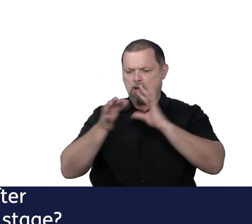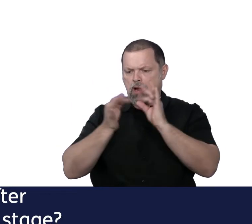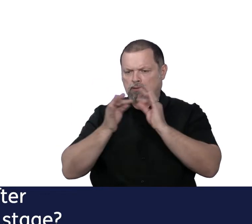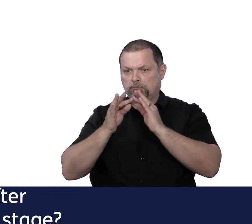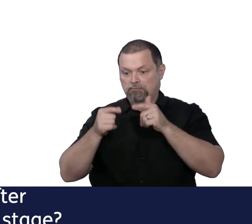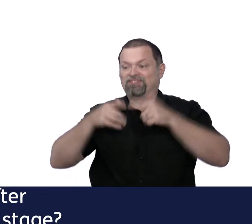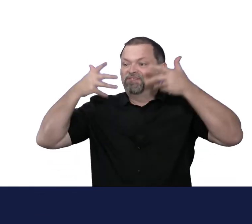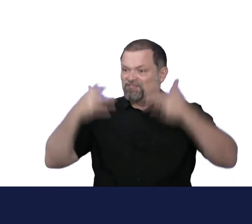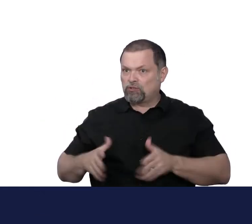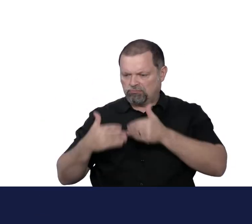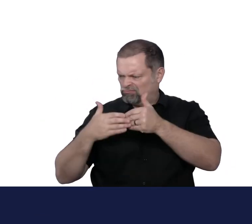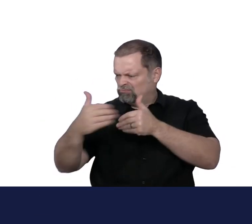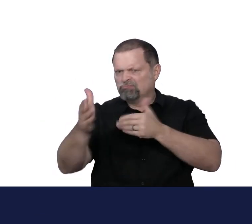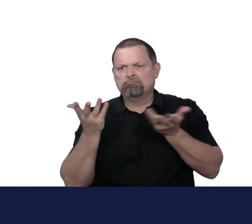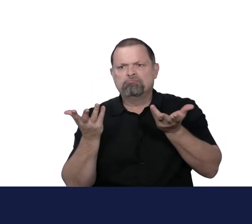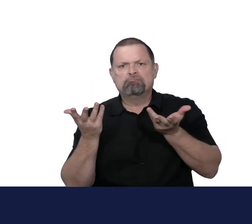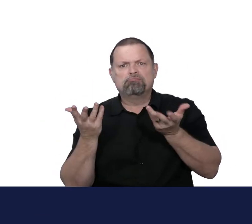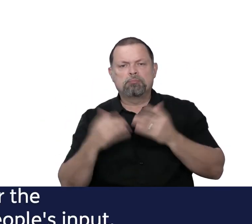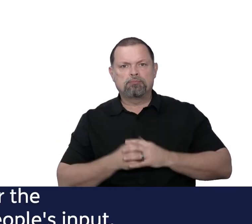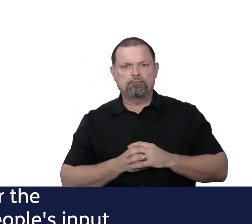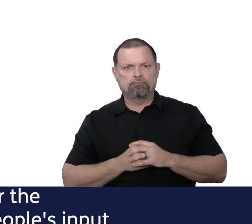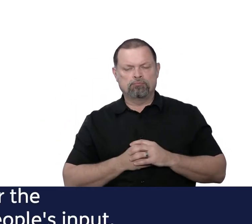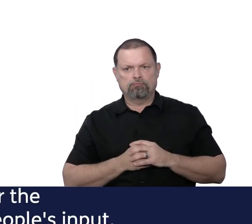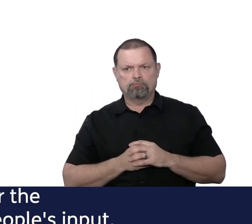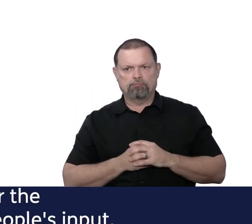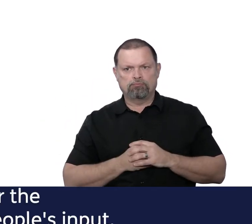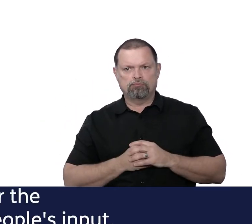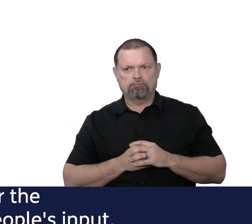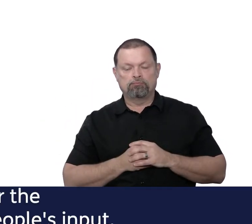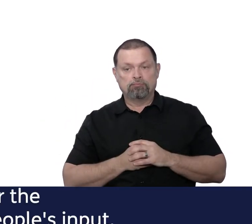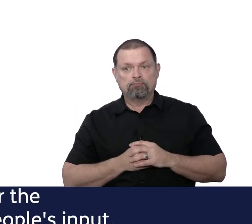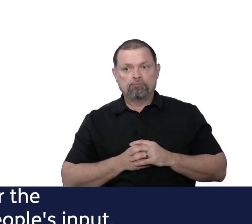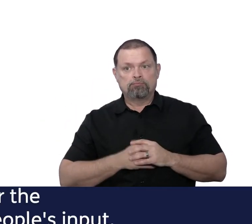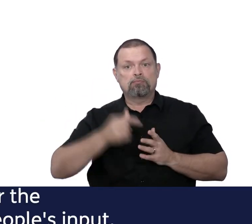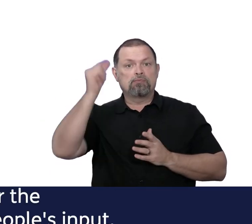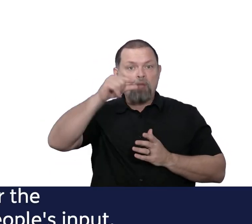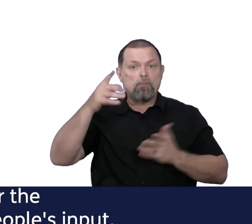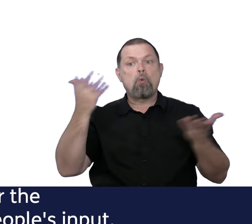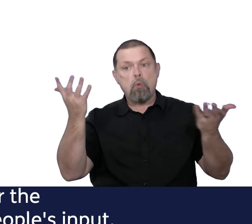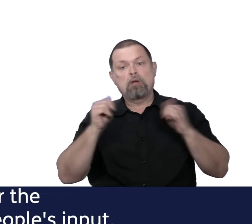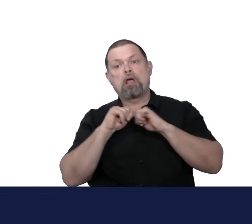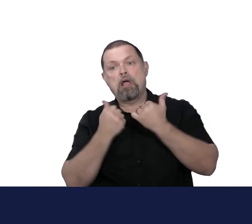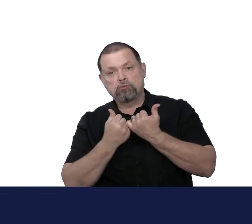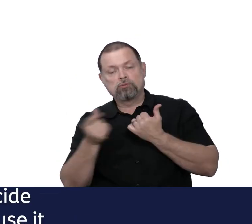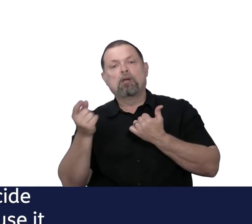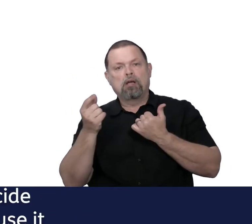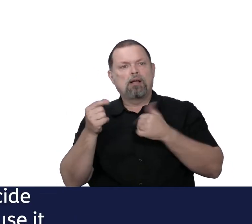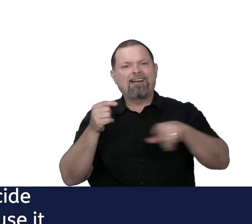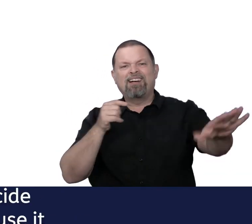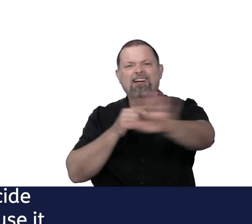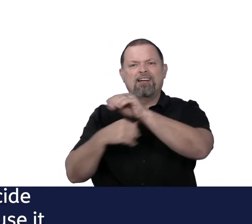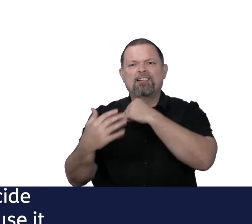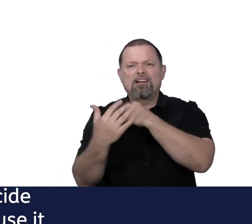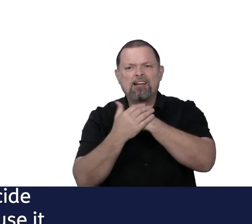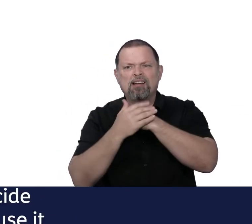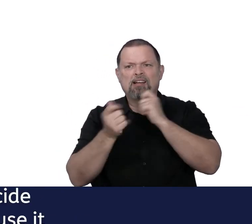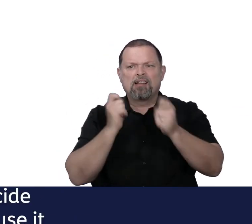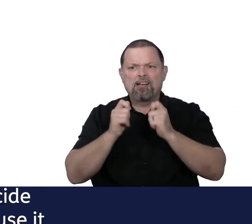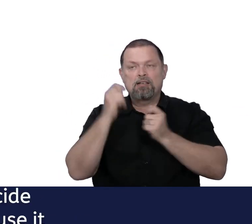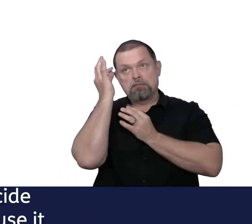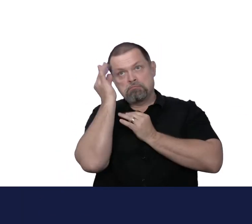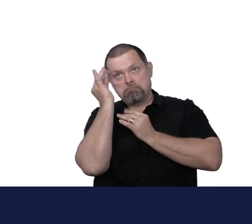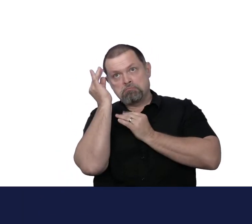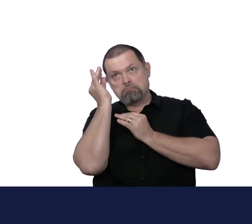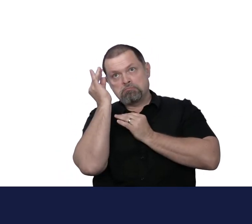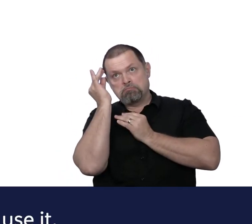comment stage? The government or the agency will think about people's input. Then they will decide if they're going to